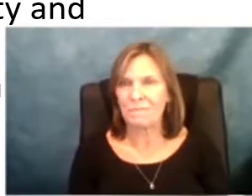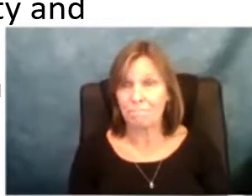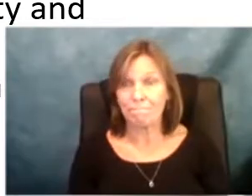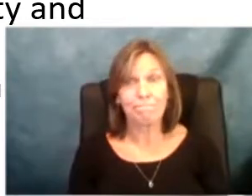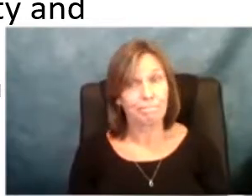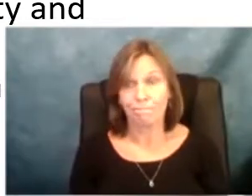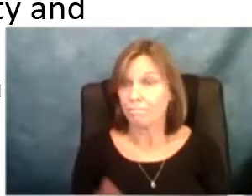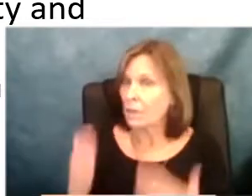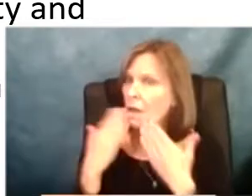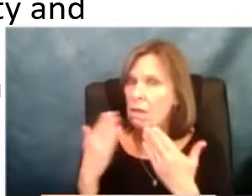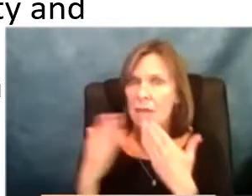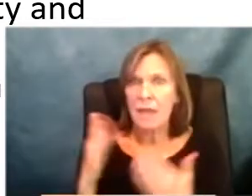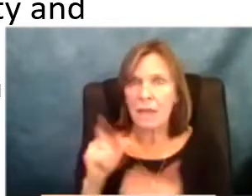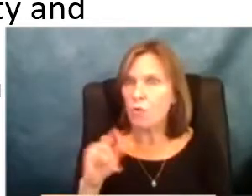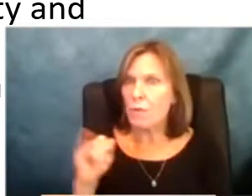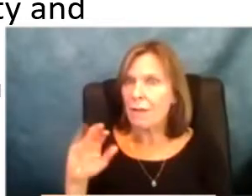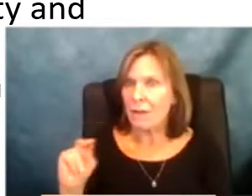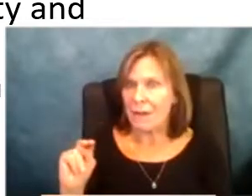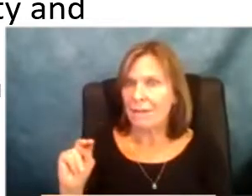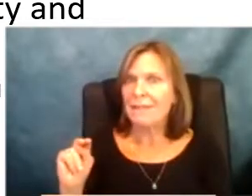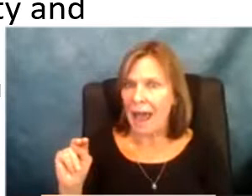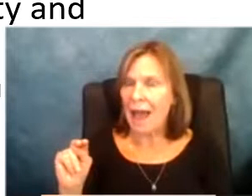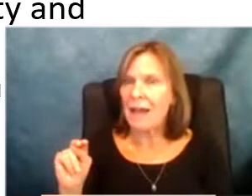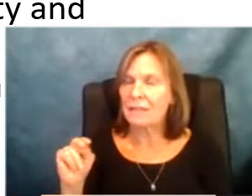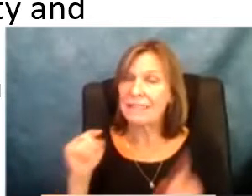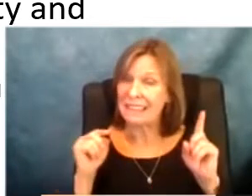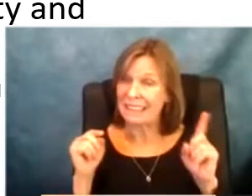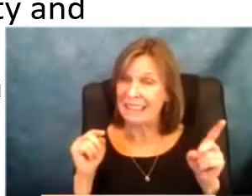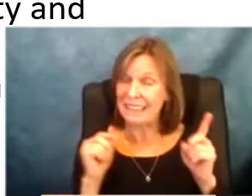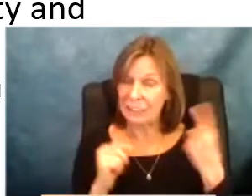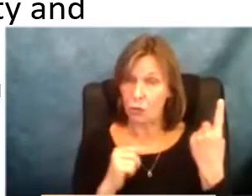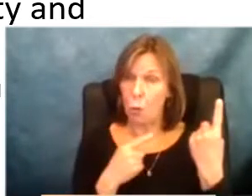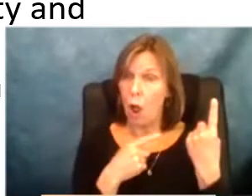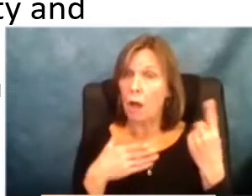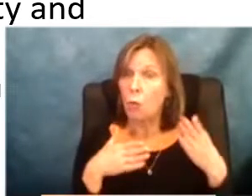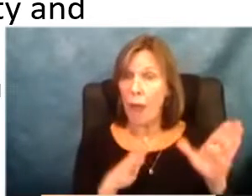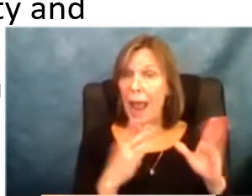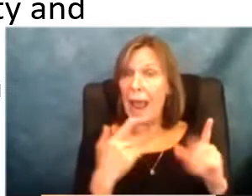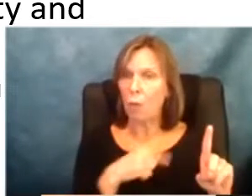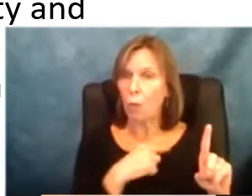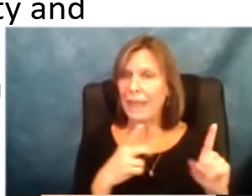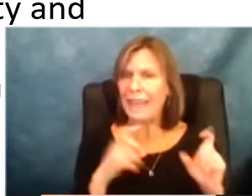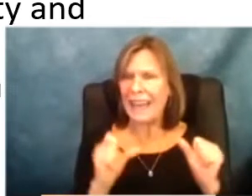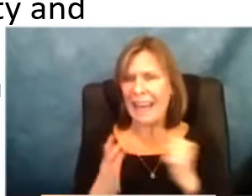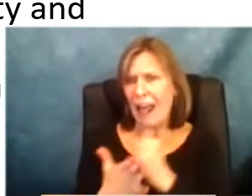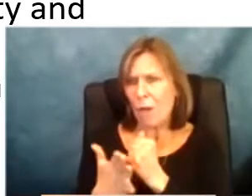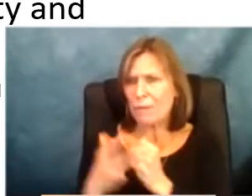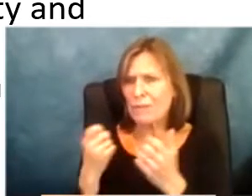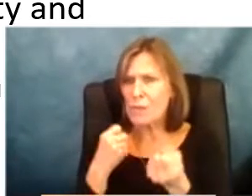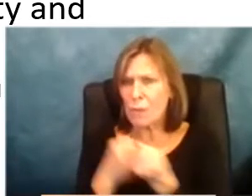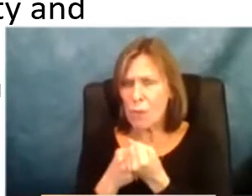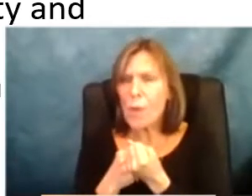Yeah, thank you, Arin. So this is one of the ways in which we've been able to help support